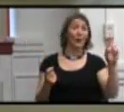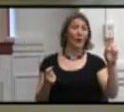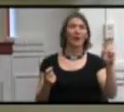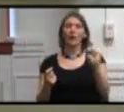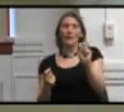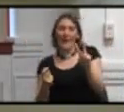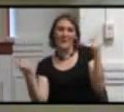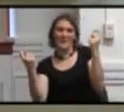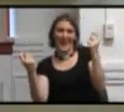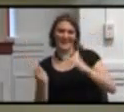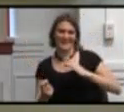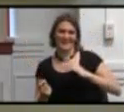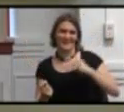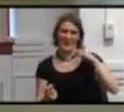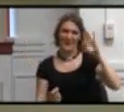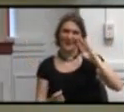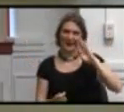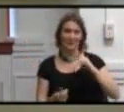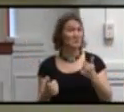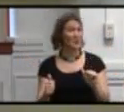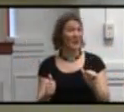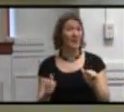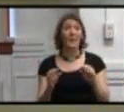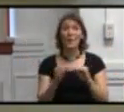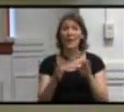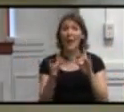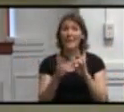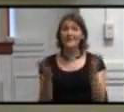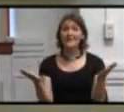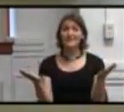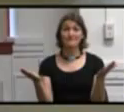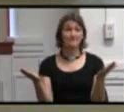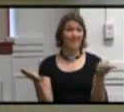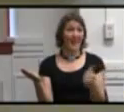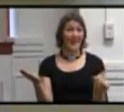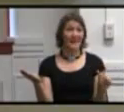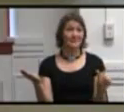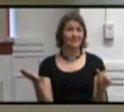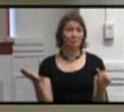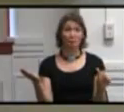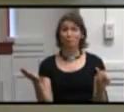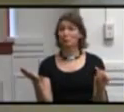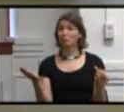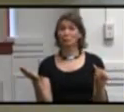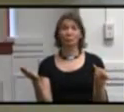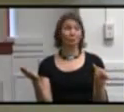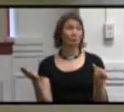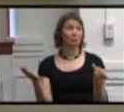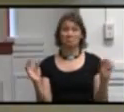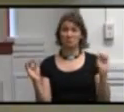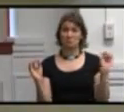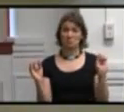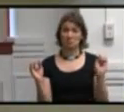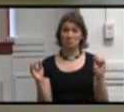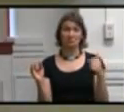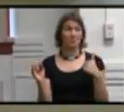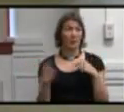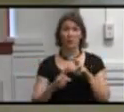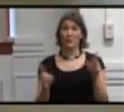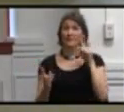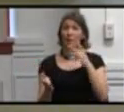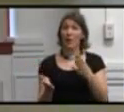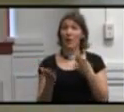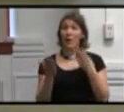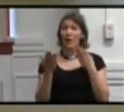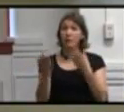we can do. Other questions or comments from anybody on the board or anybody who's in attendance? If not, then I guess we're ready